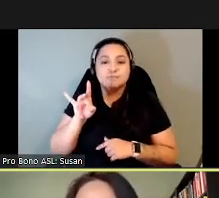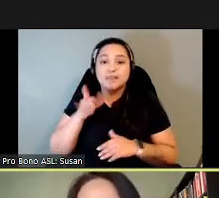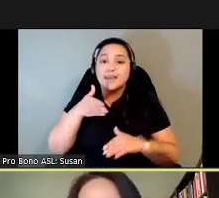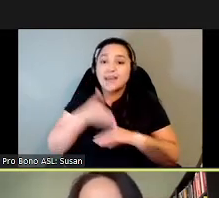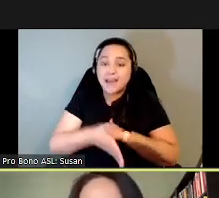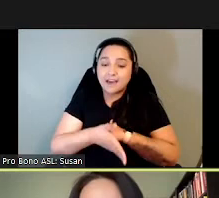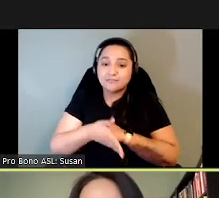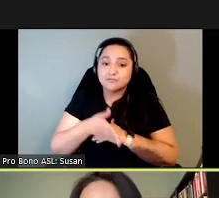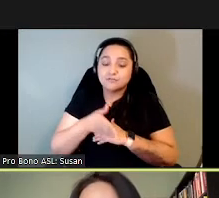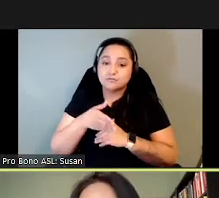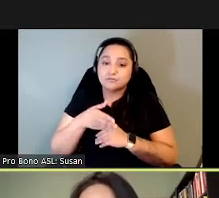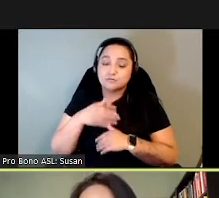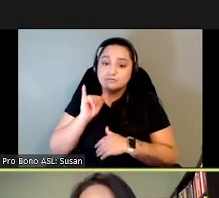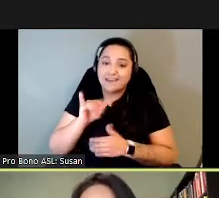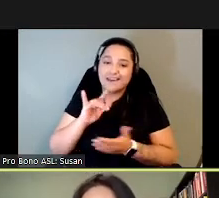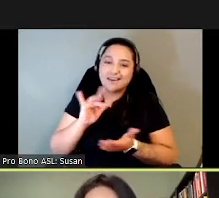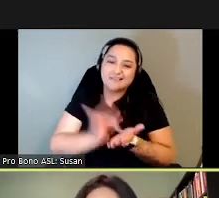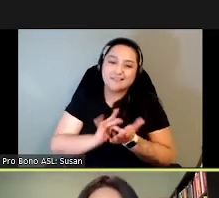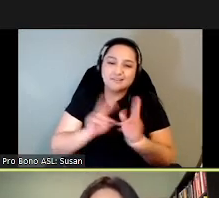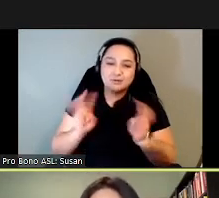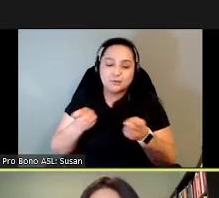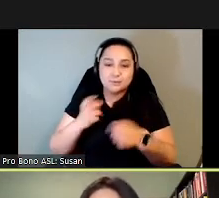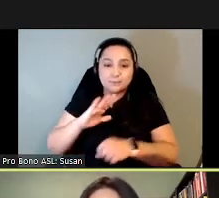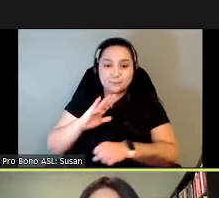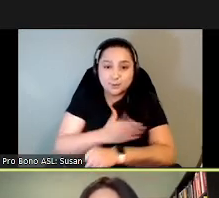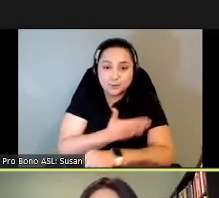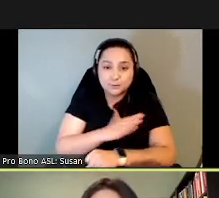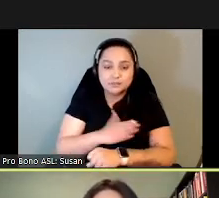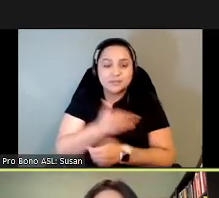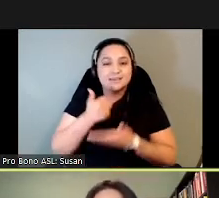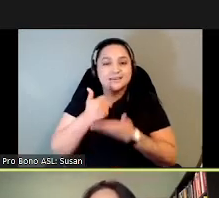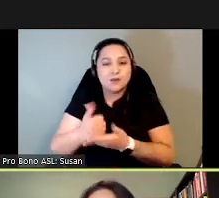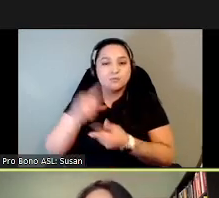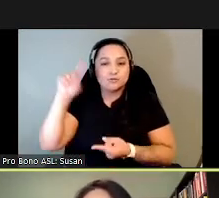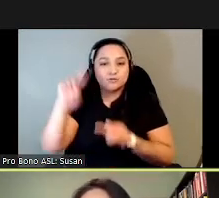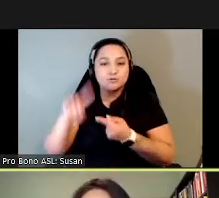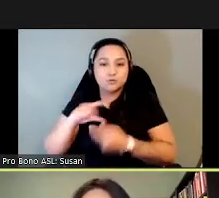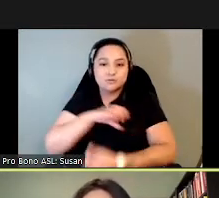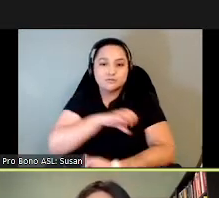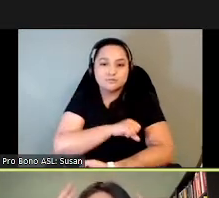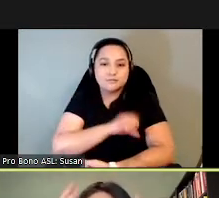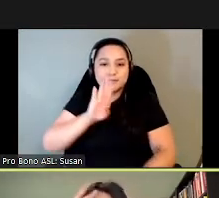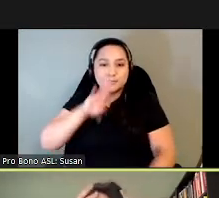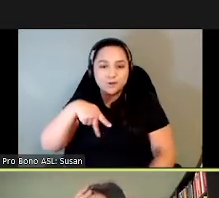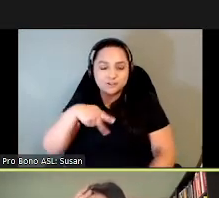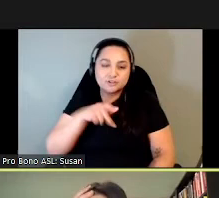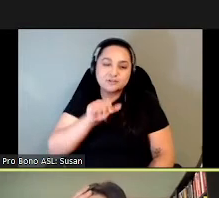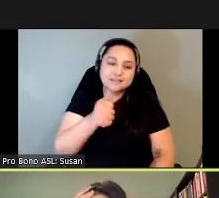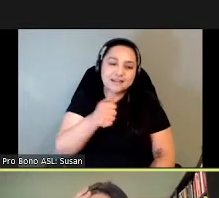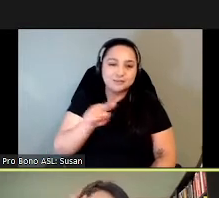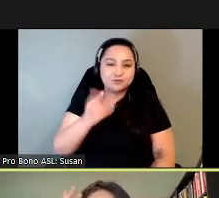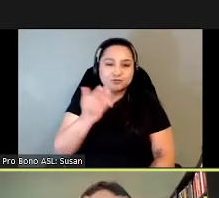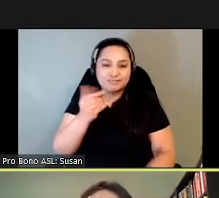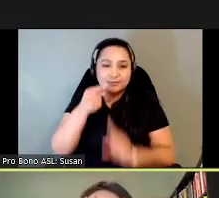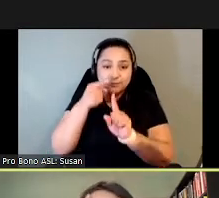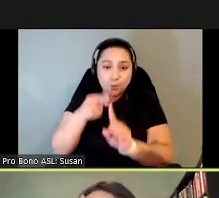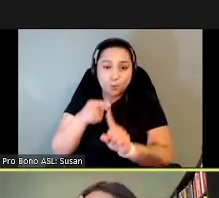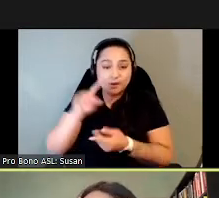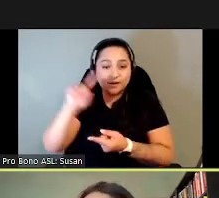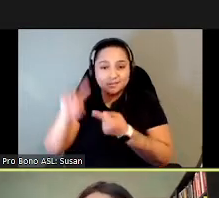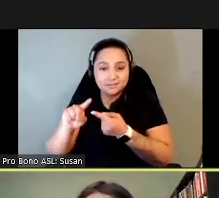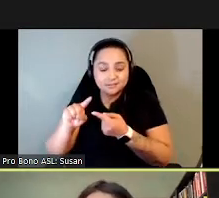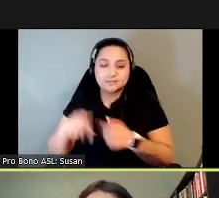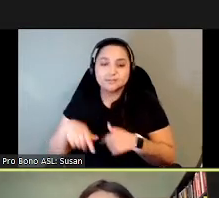it reduces blood pressure 10 to 15 points, reduces scalp and facial tension, so the